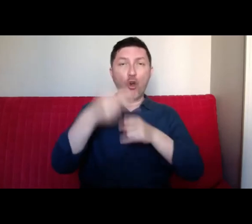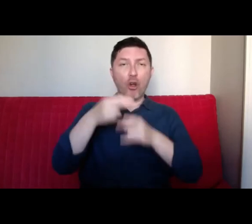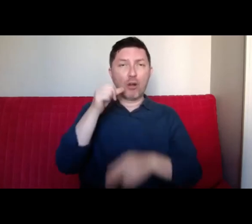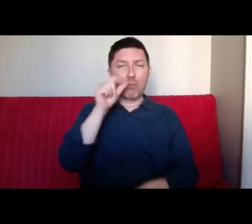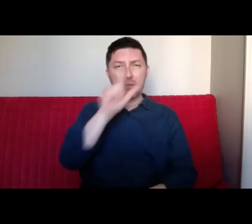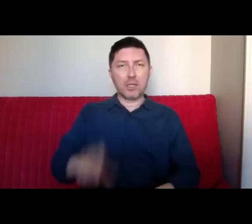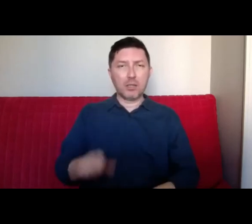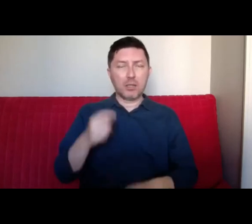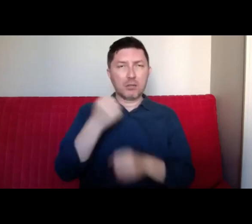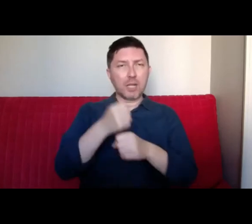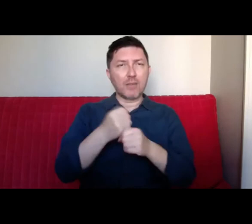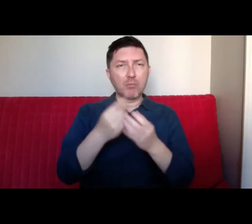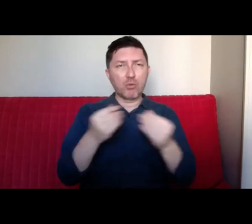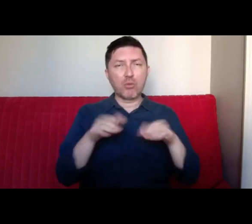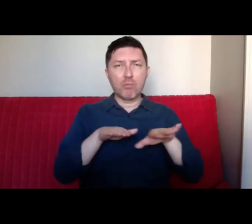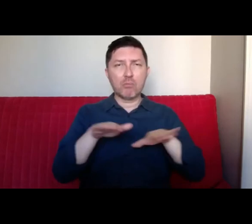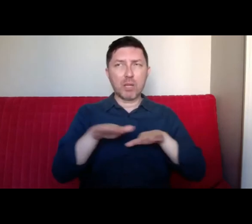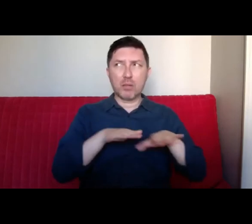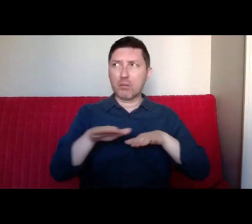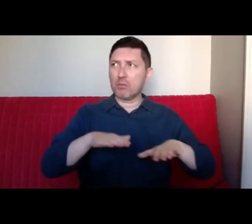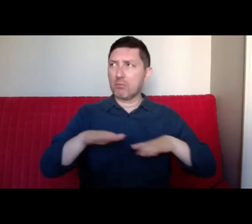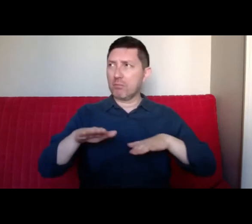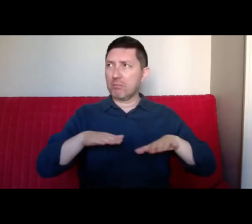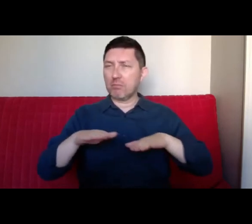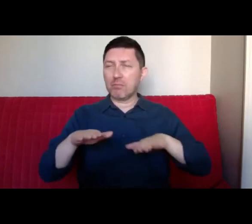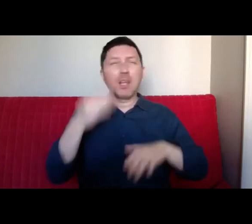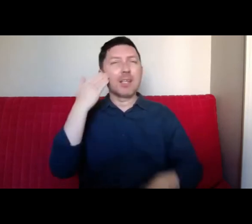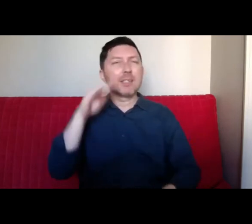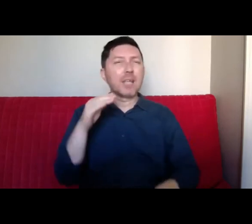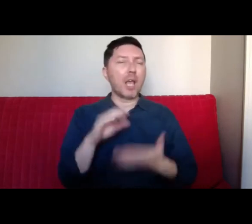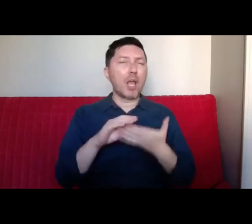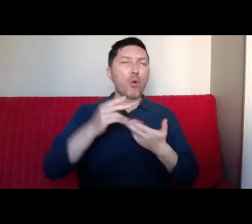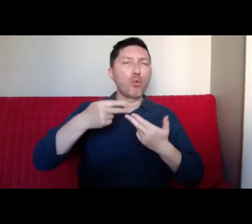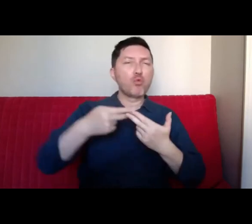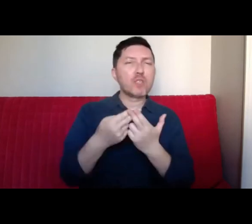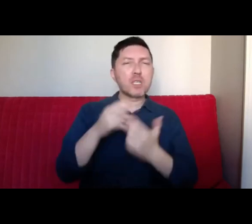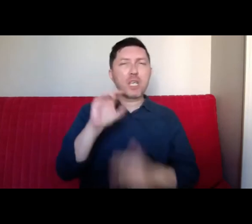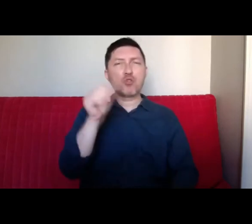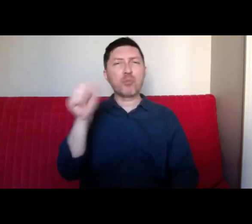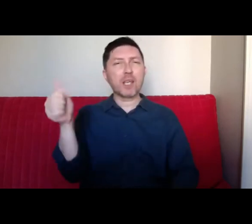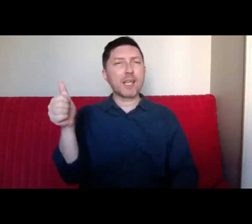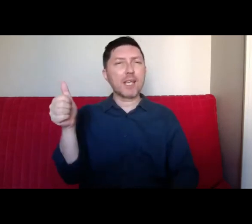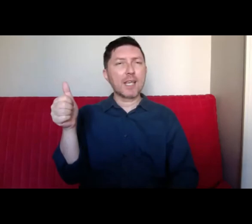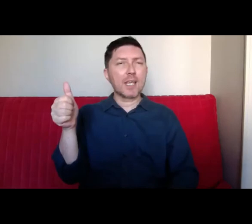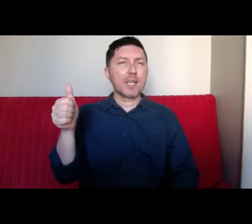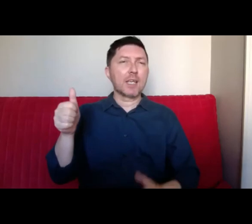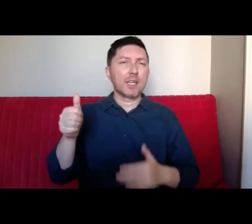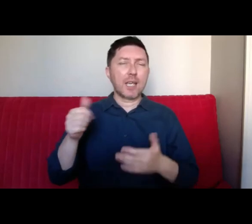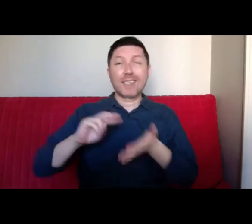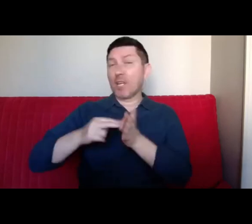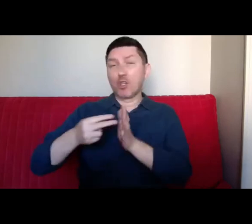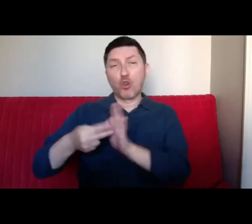use technology gave us a huge help, a huge support, not only